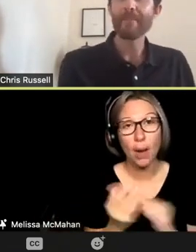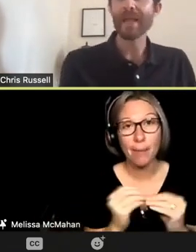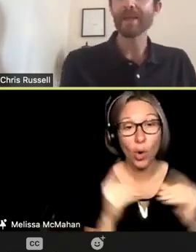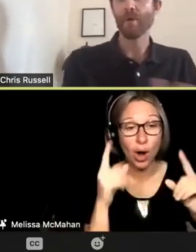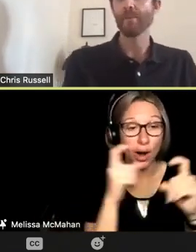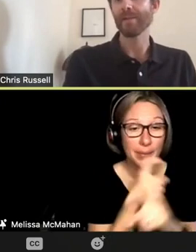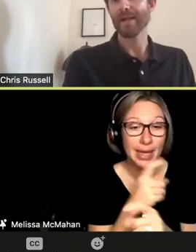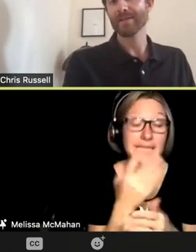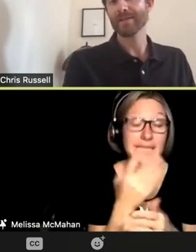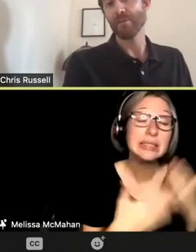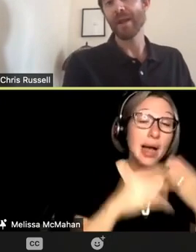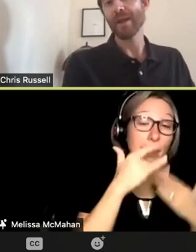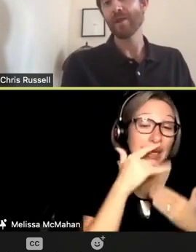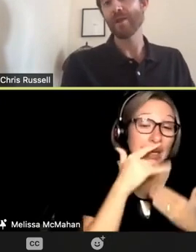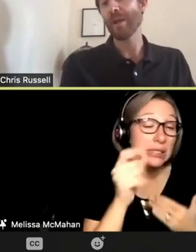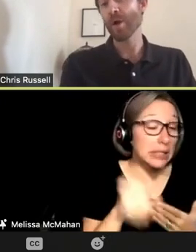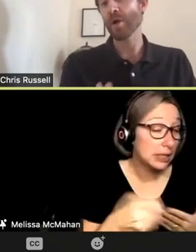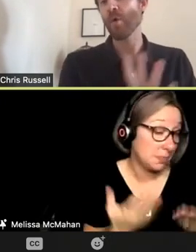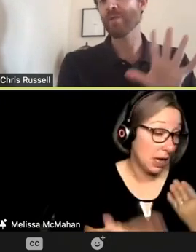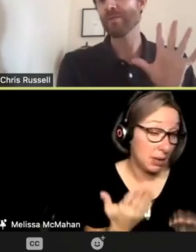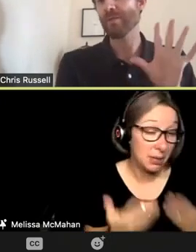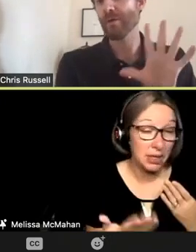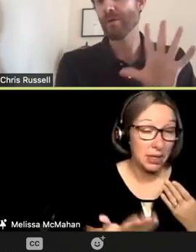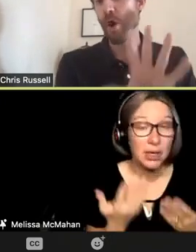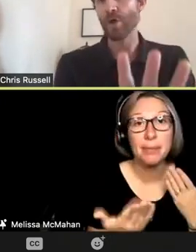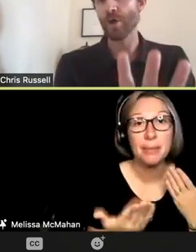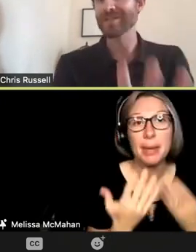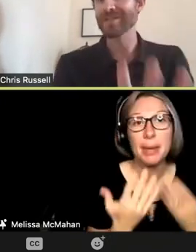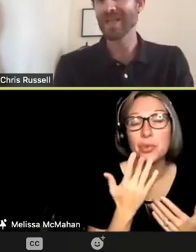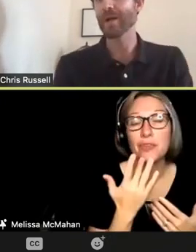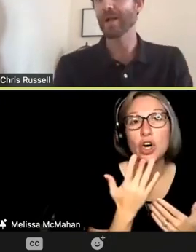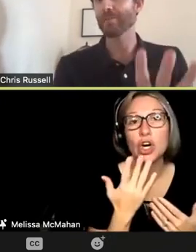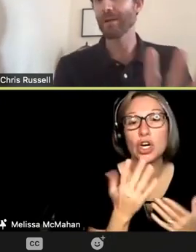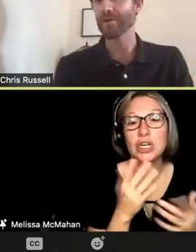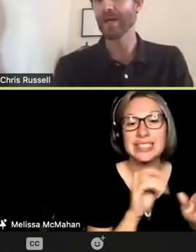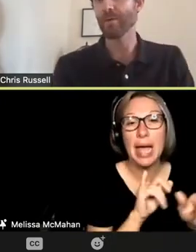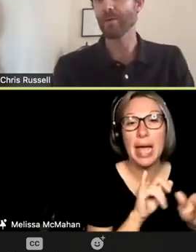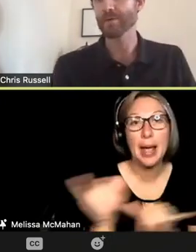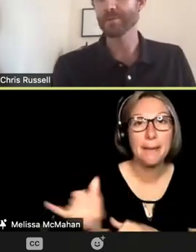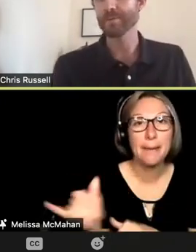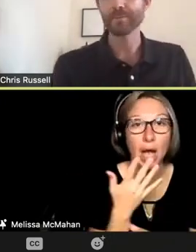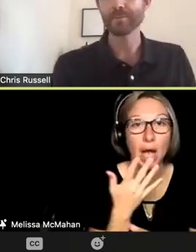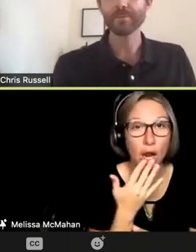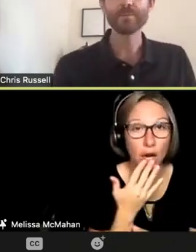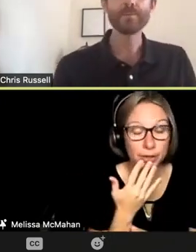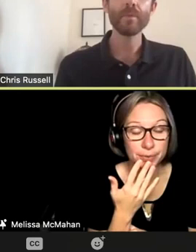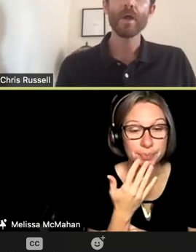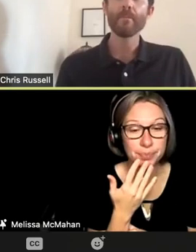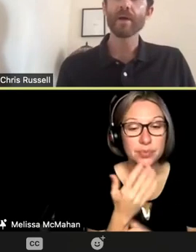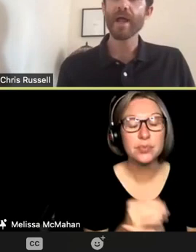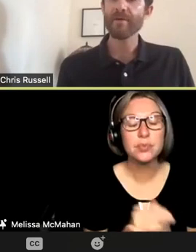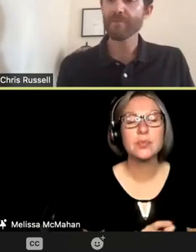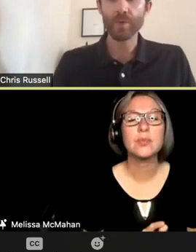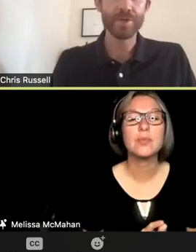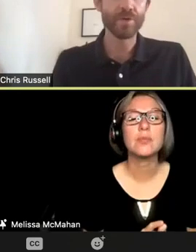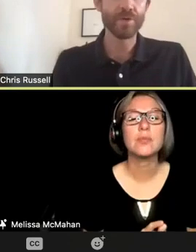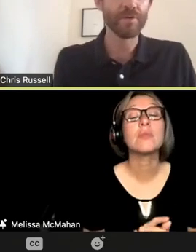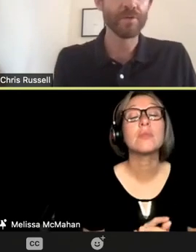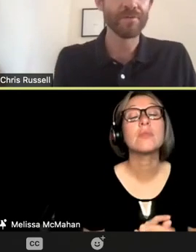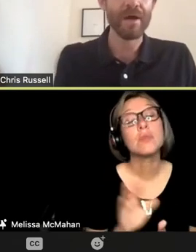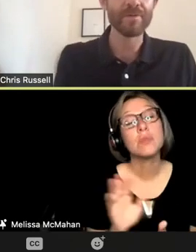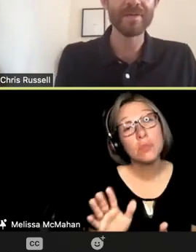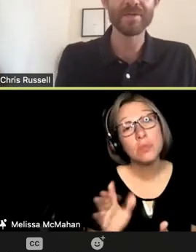children, it may make it more complex, and you may want to go with all the same colored bubble sight words. But I have